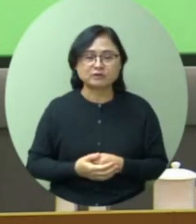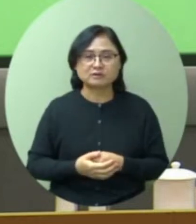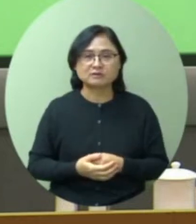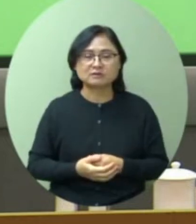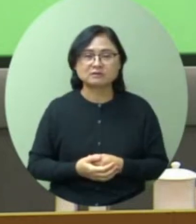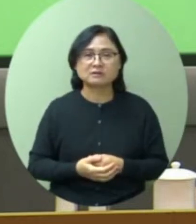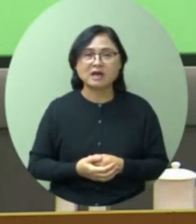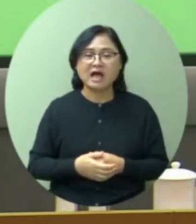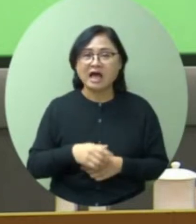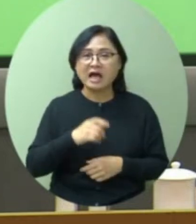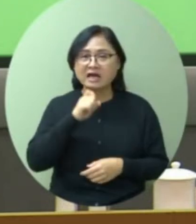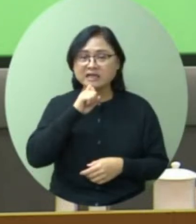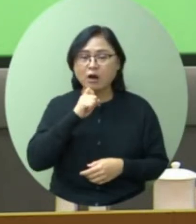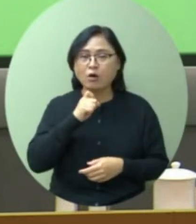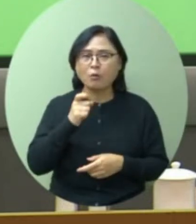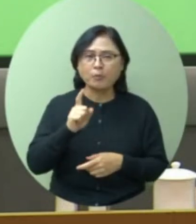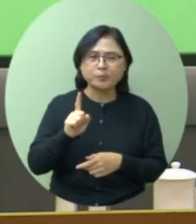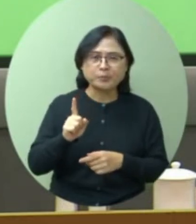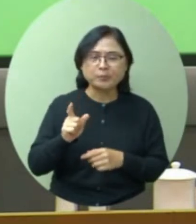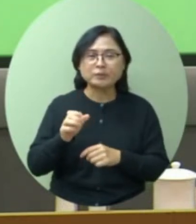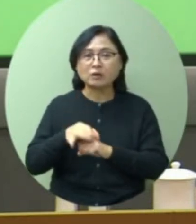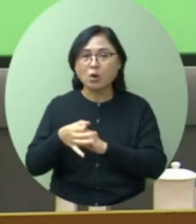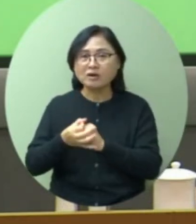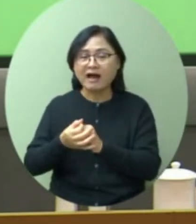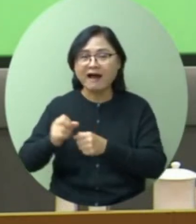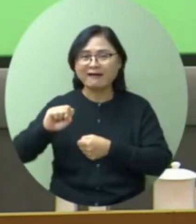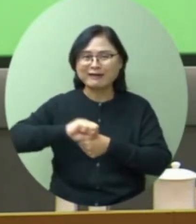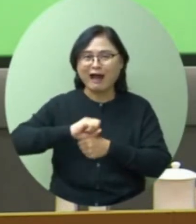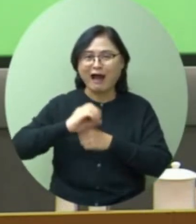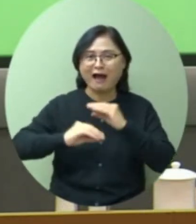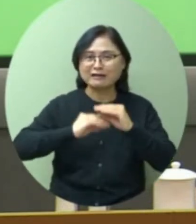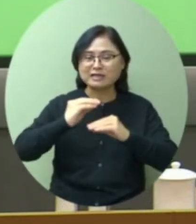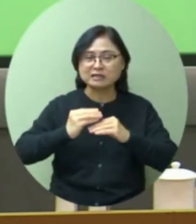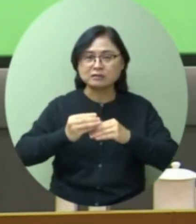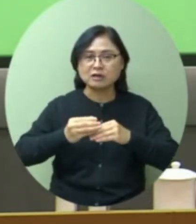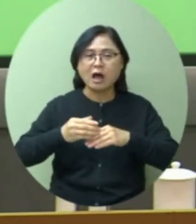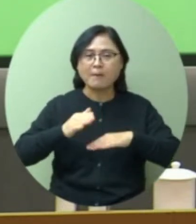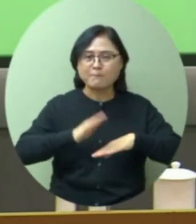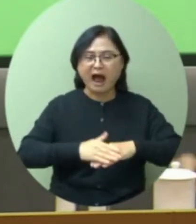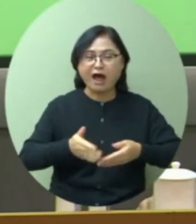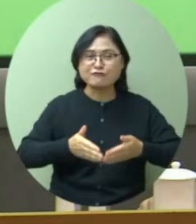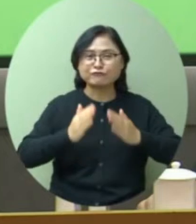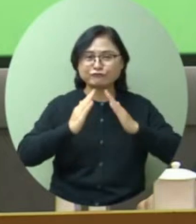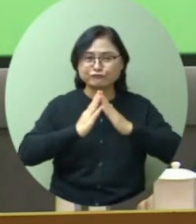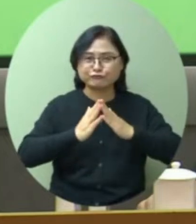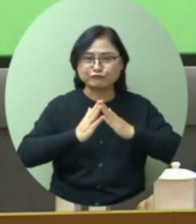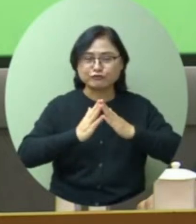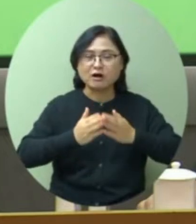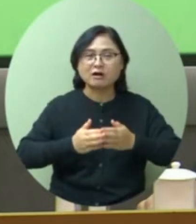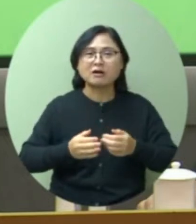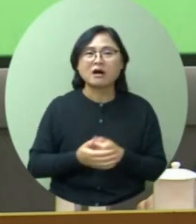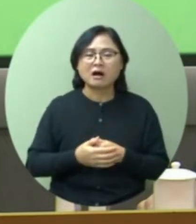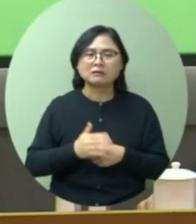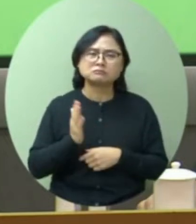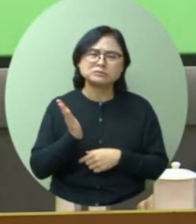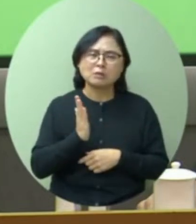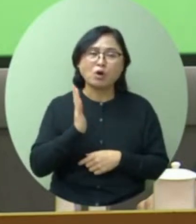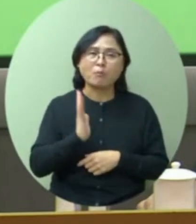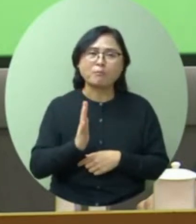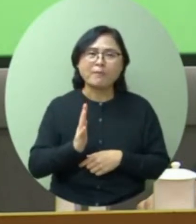right now. Some countries are building additional warehouses. They have 500